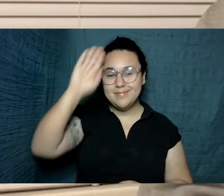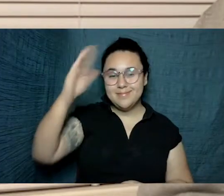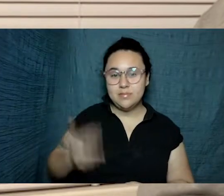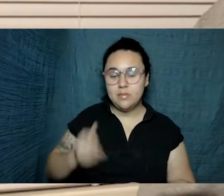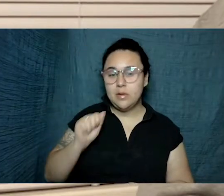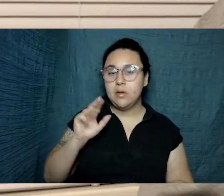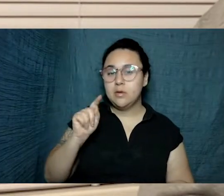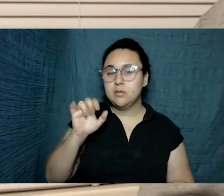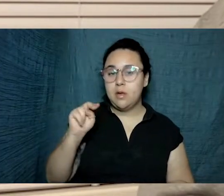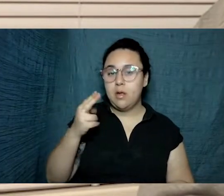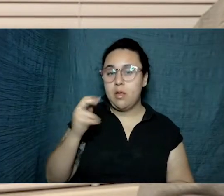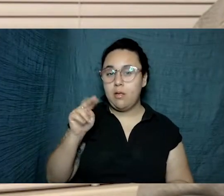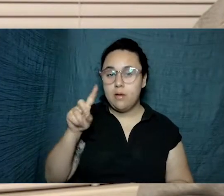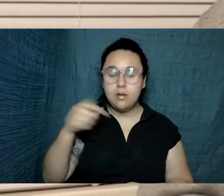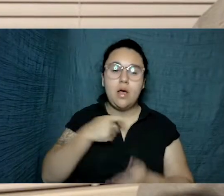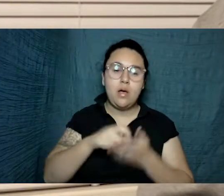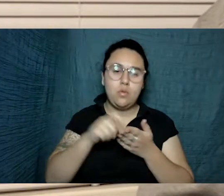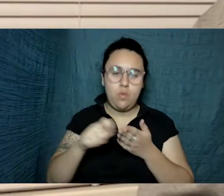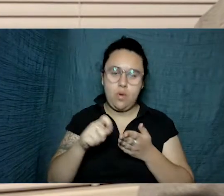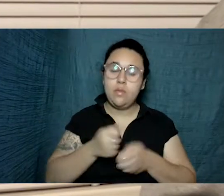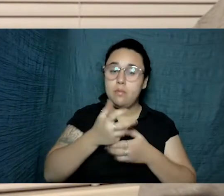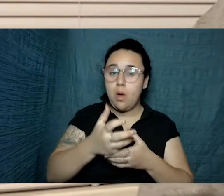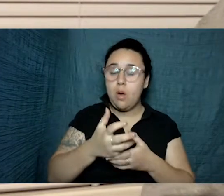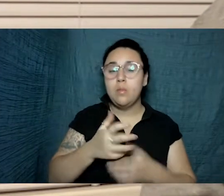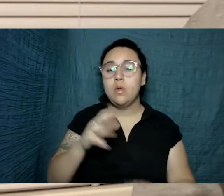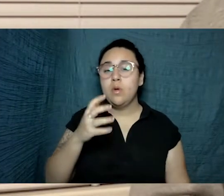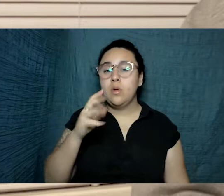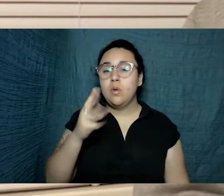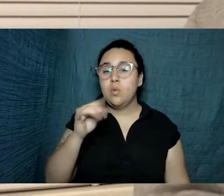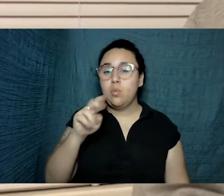Hi, I'm Austin Holland, author of White Hawk, Black Hawk,